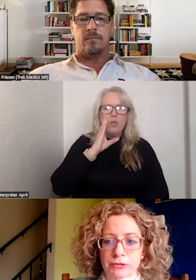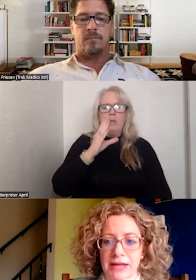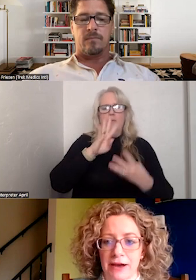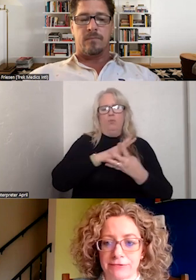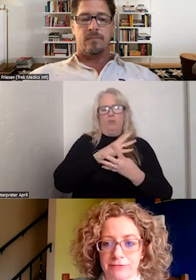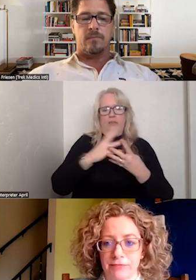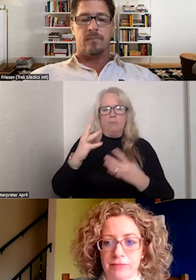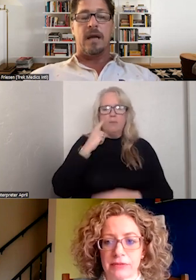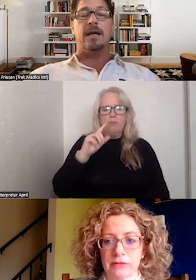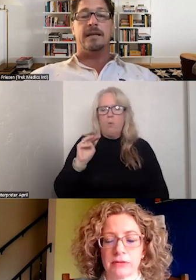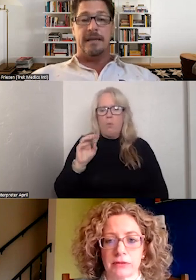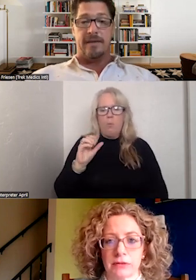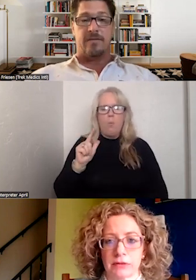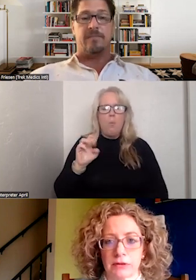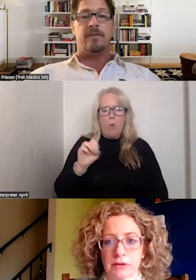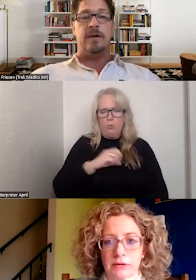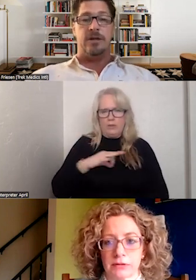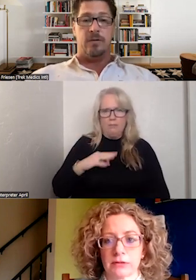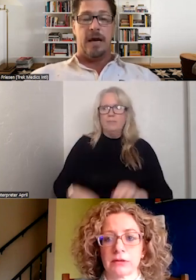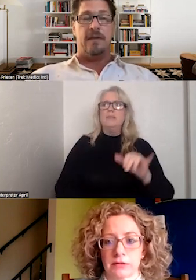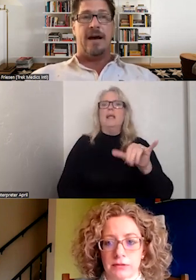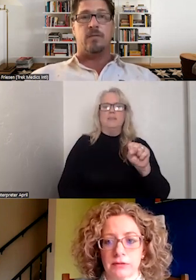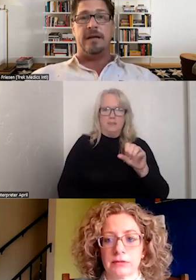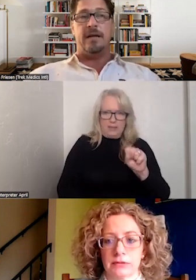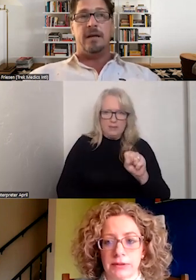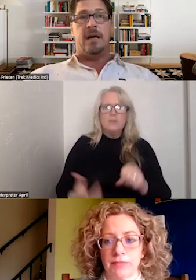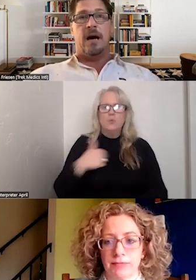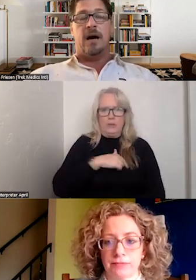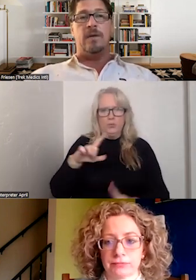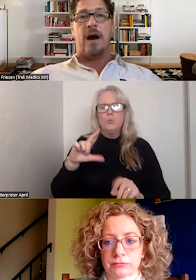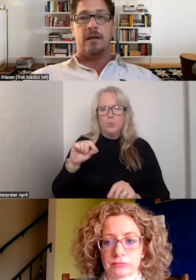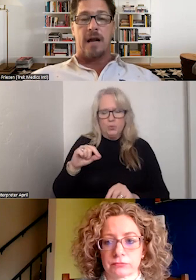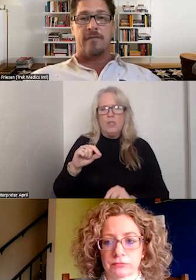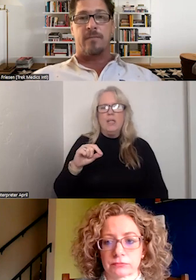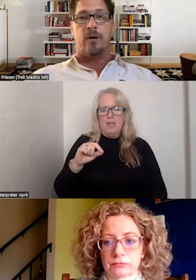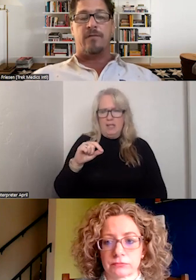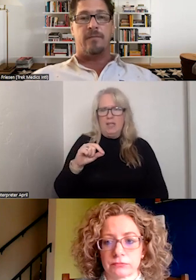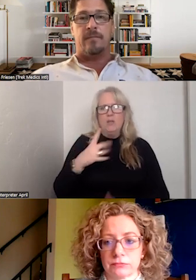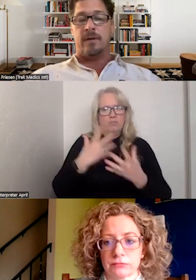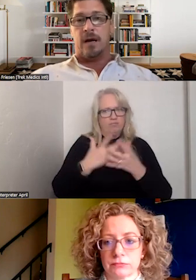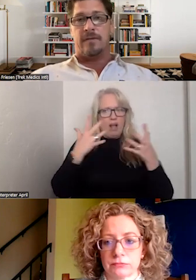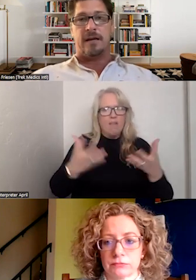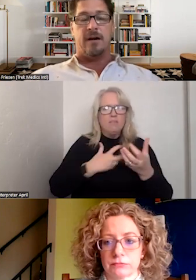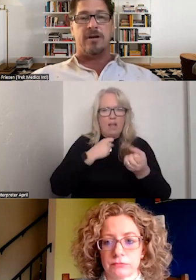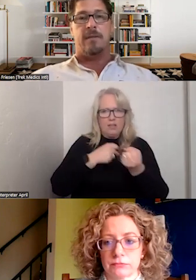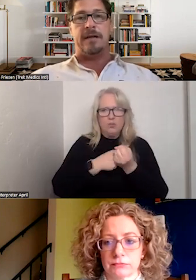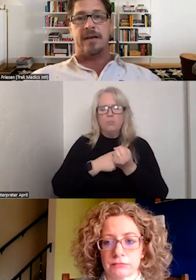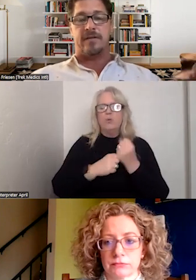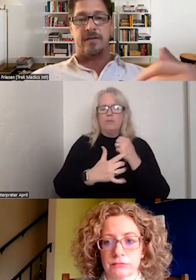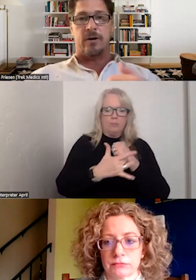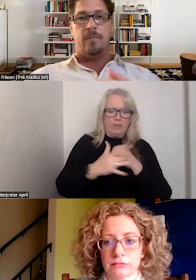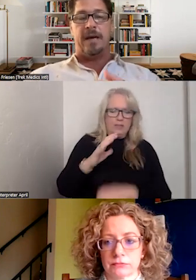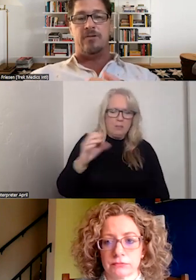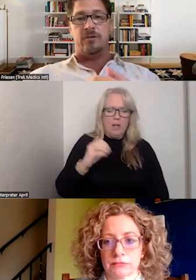of mobile staff? Yes, we do. And in fact, we've gotten a lot of support from technology companies